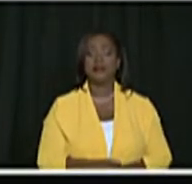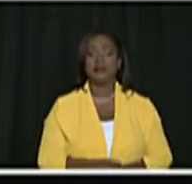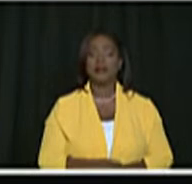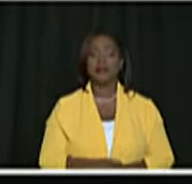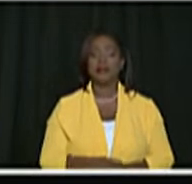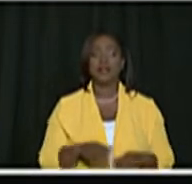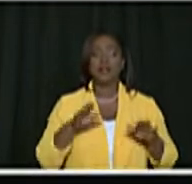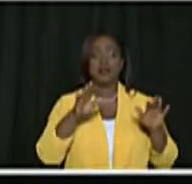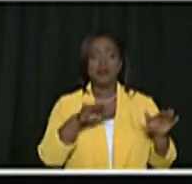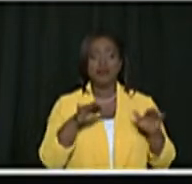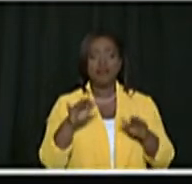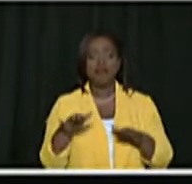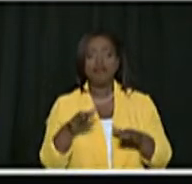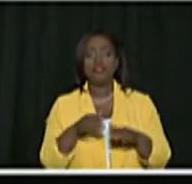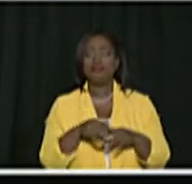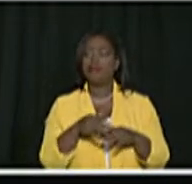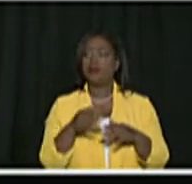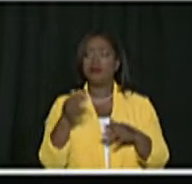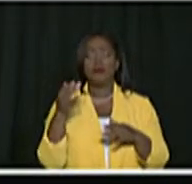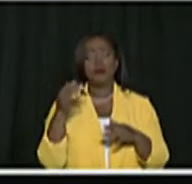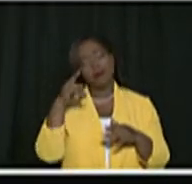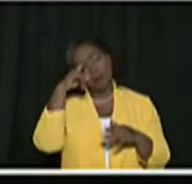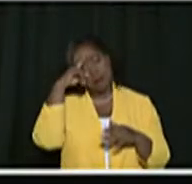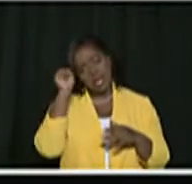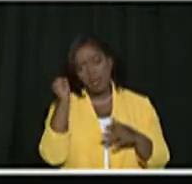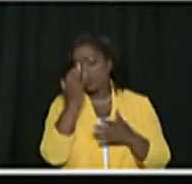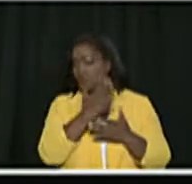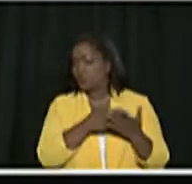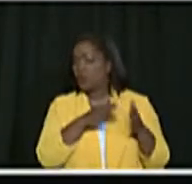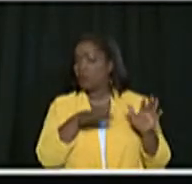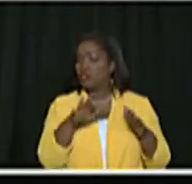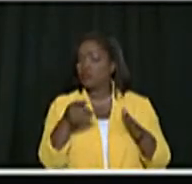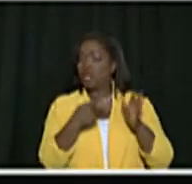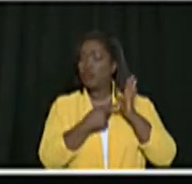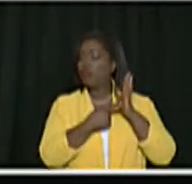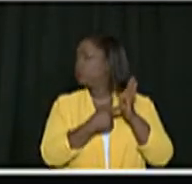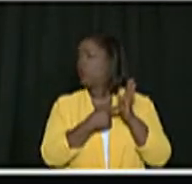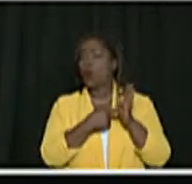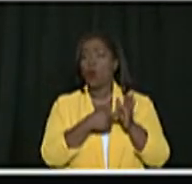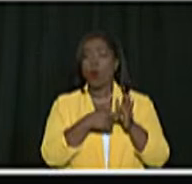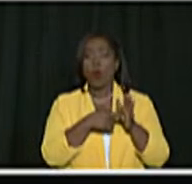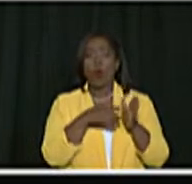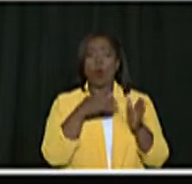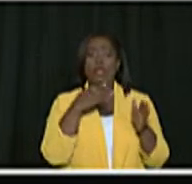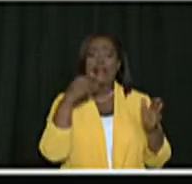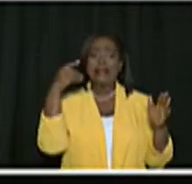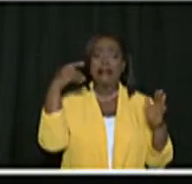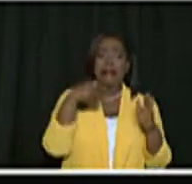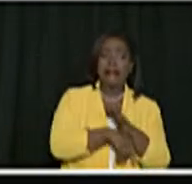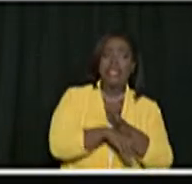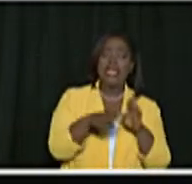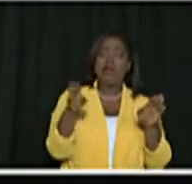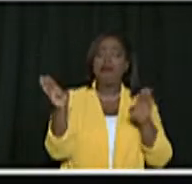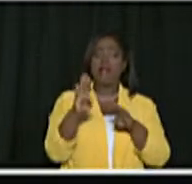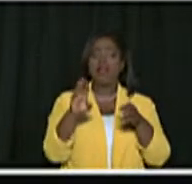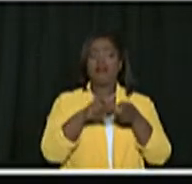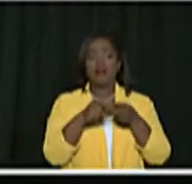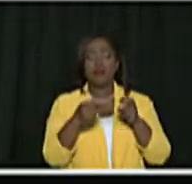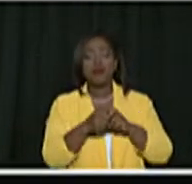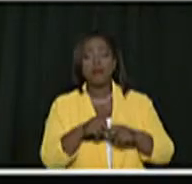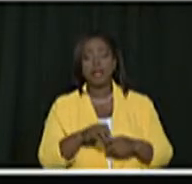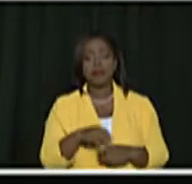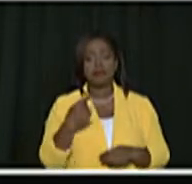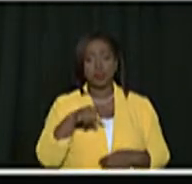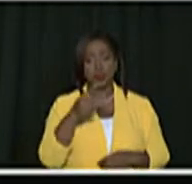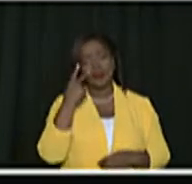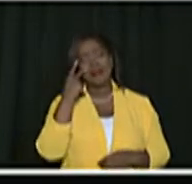children exhibiting extreme behavioral problems, and Robert alluded to it earlier. We have been seeing an increase in the numbers. I did